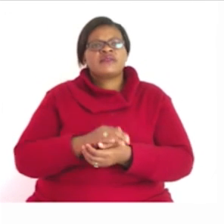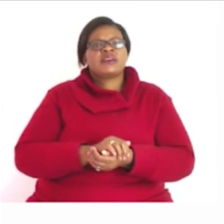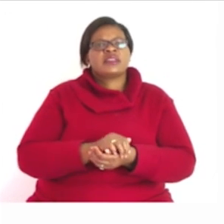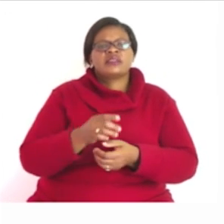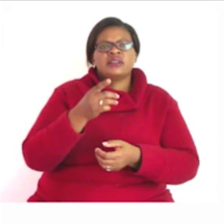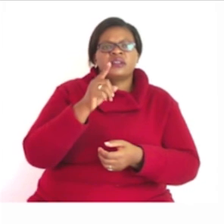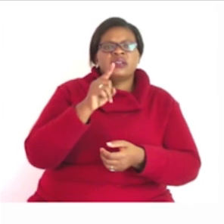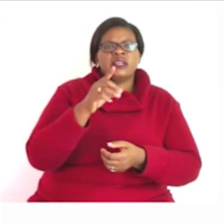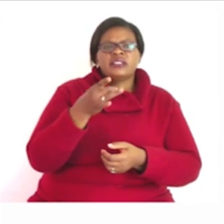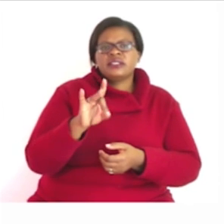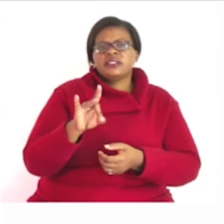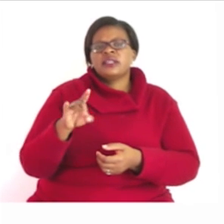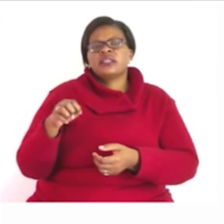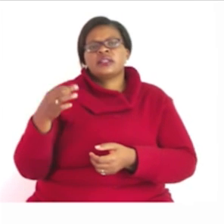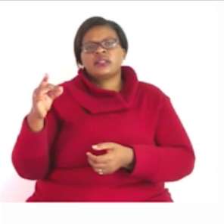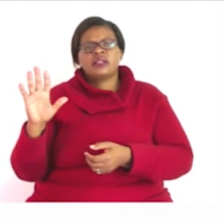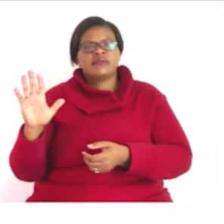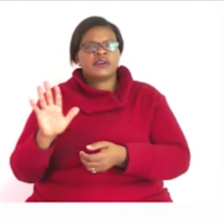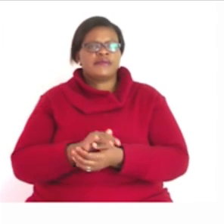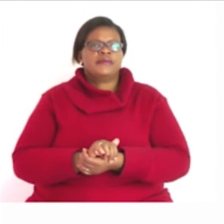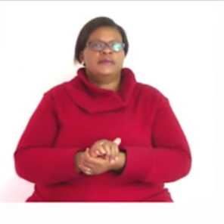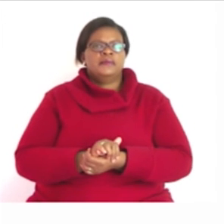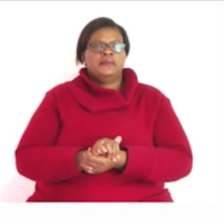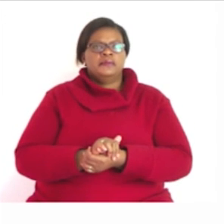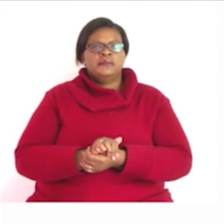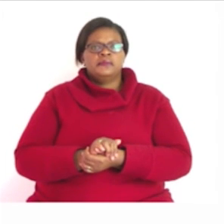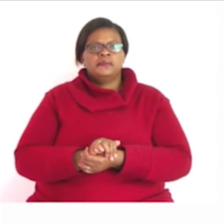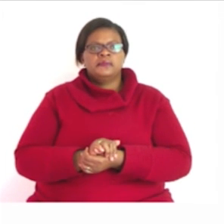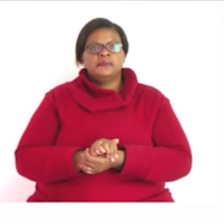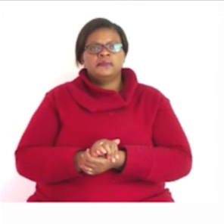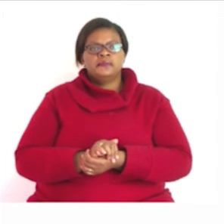and then D you do for